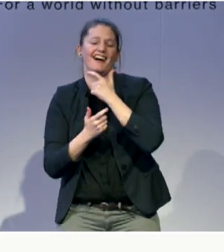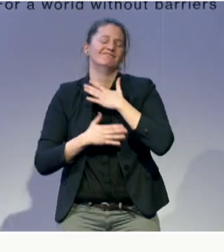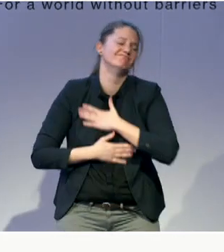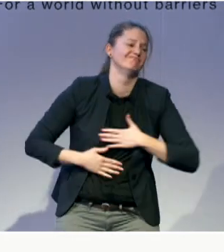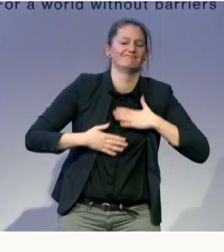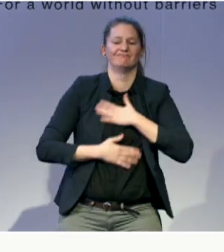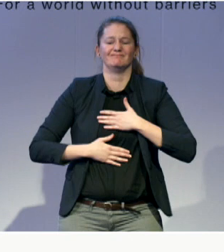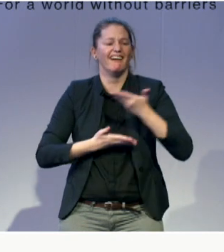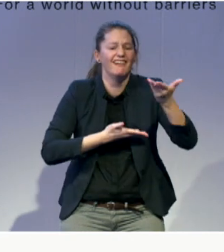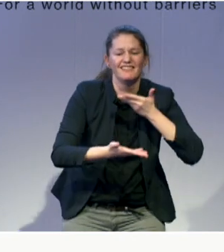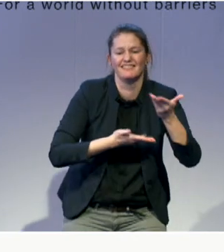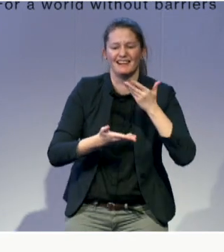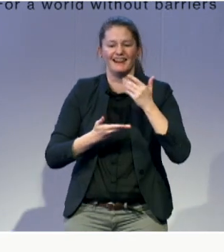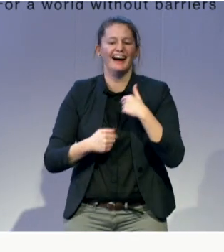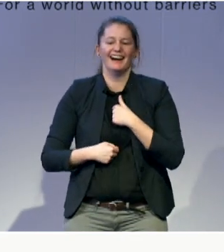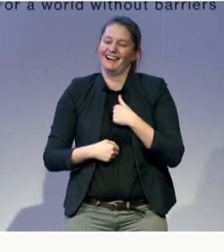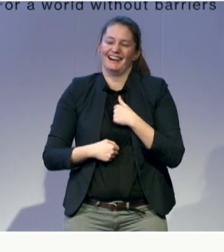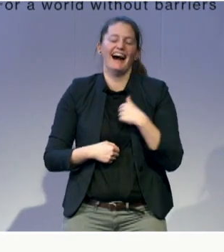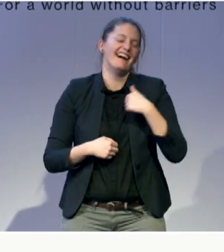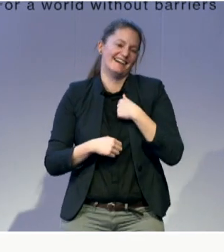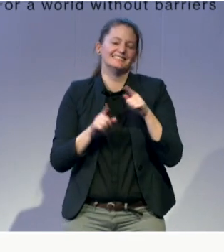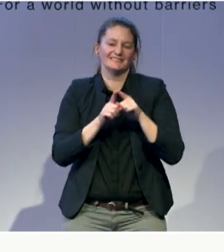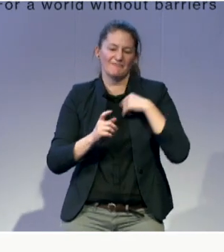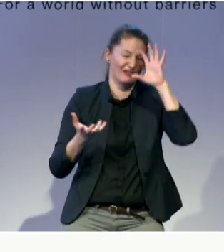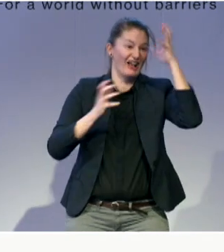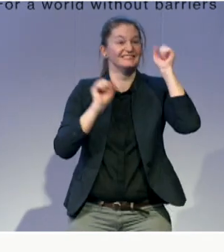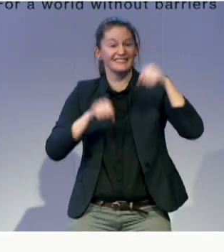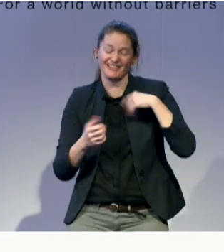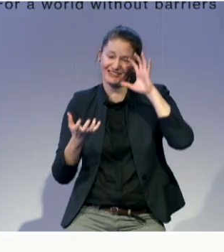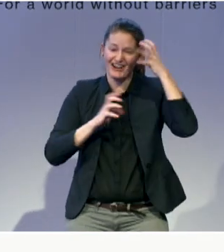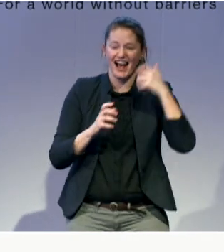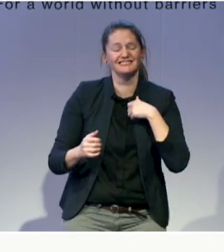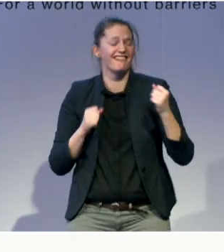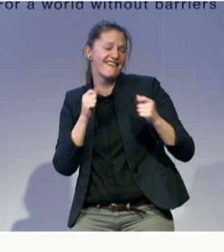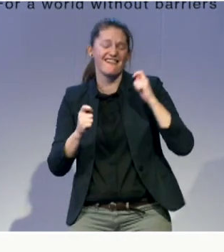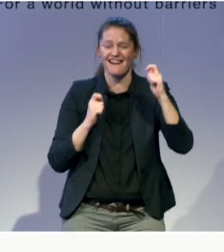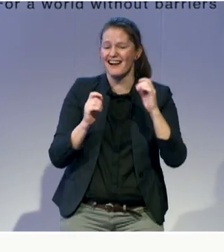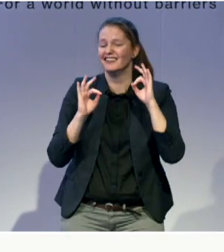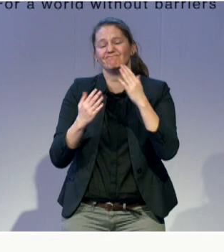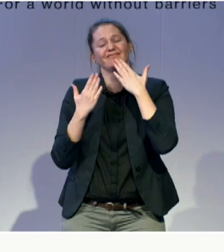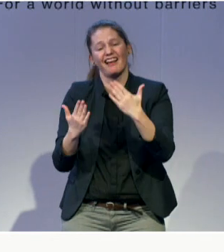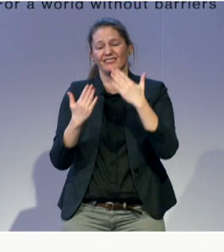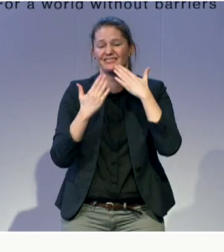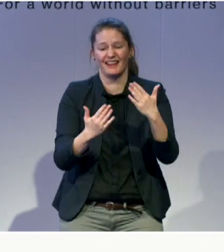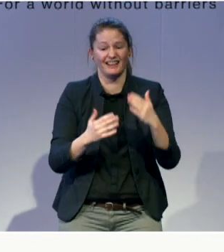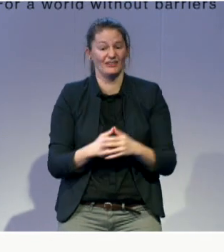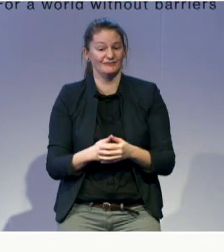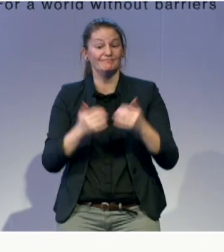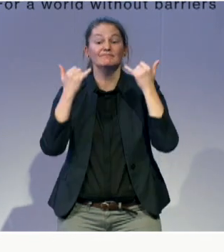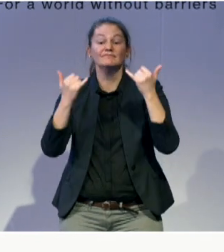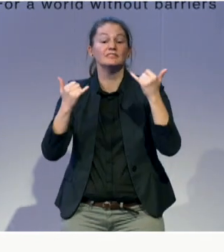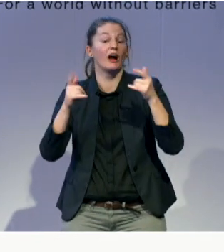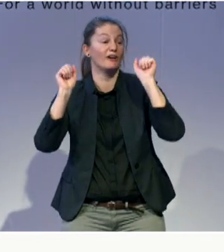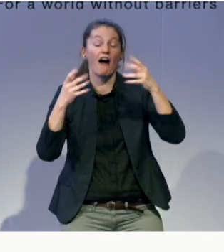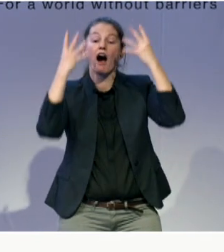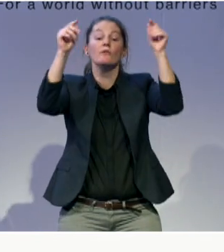crazy, thank you so very, very much for everything that we do. So go out and enjoy your dinner. Come back in tomorrow for Inclusive Pilates